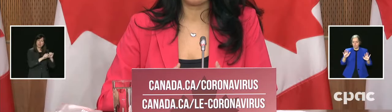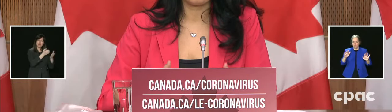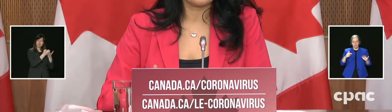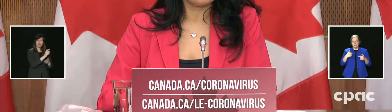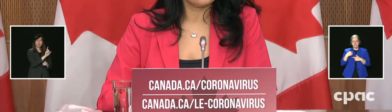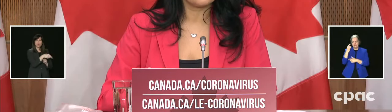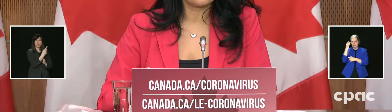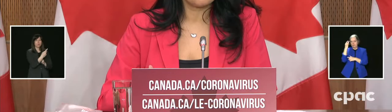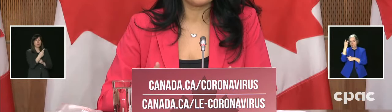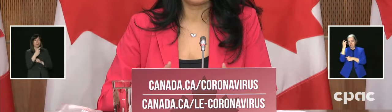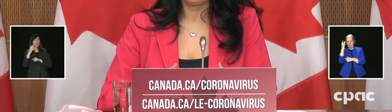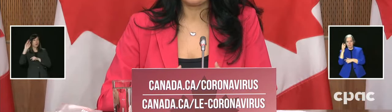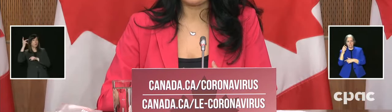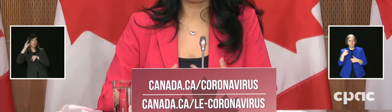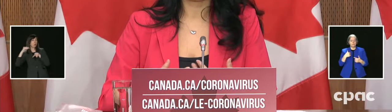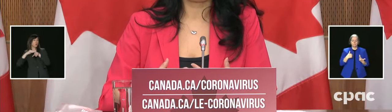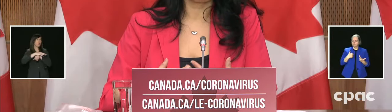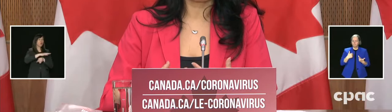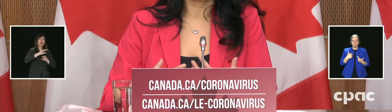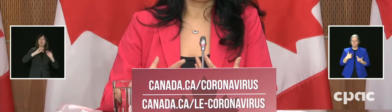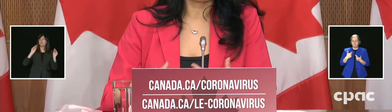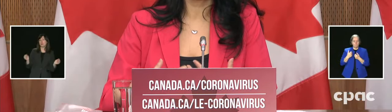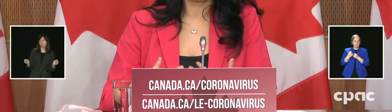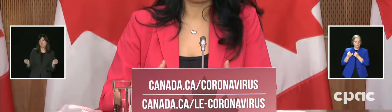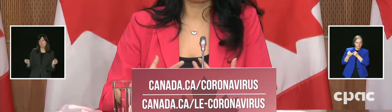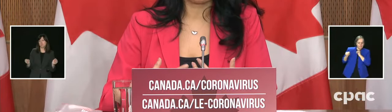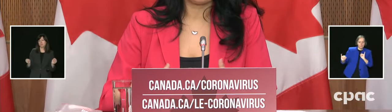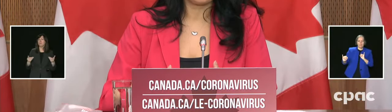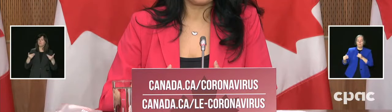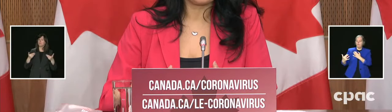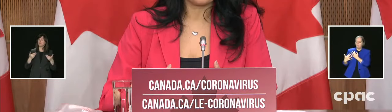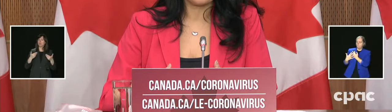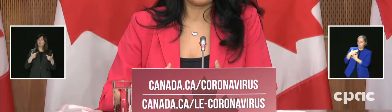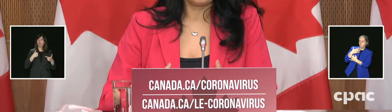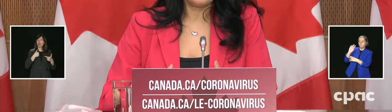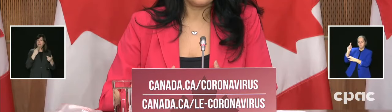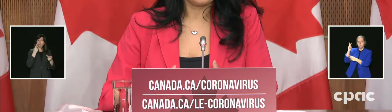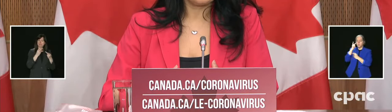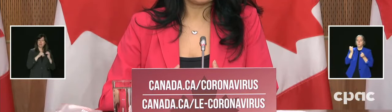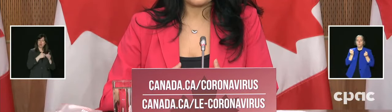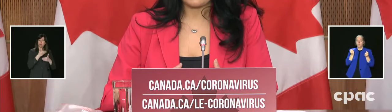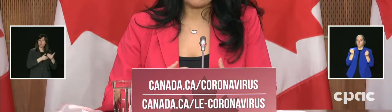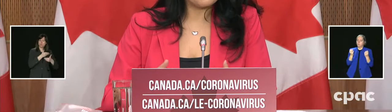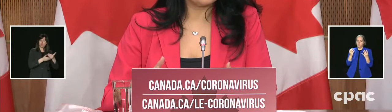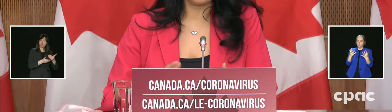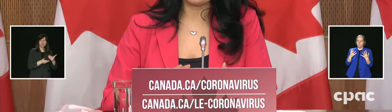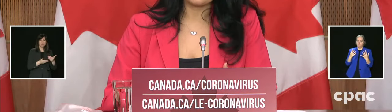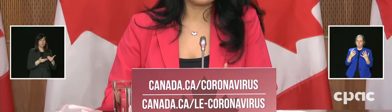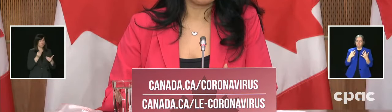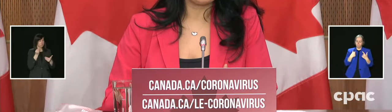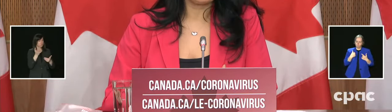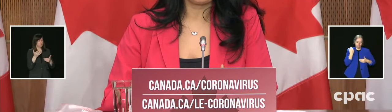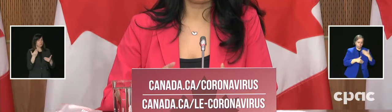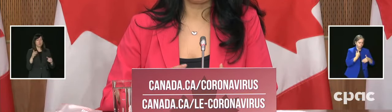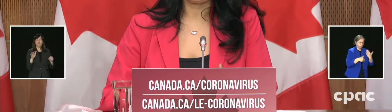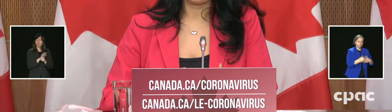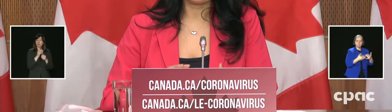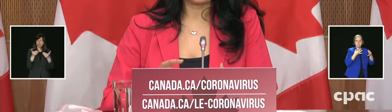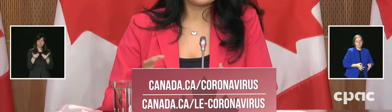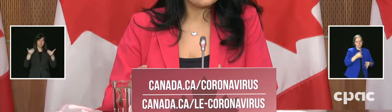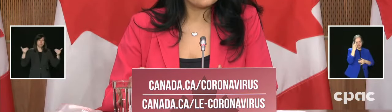with no influence at all. And just seeing the process from the inside, it is absolutely separate.